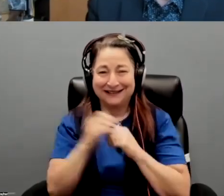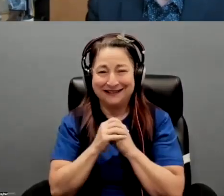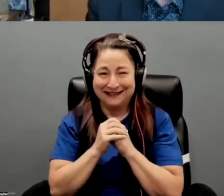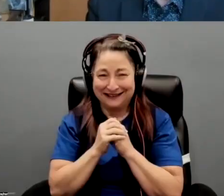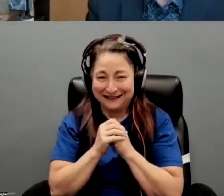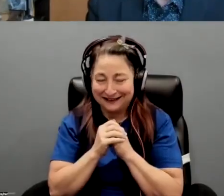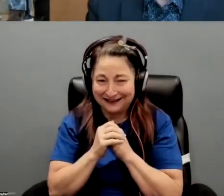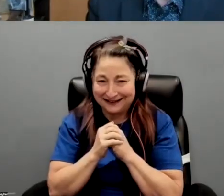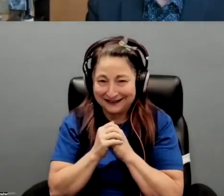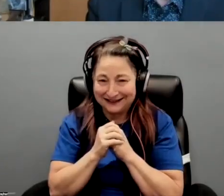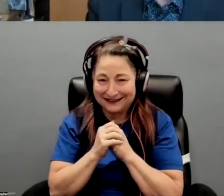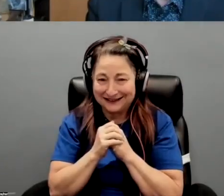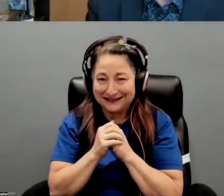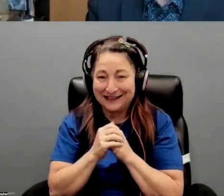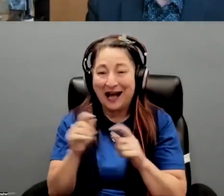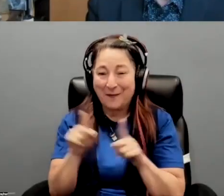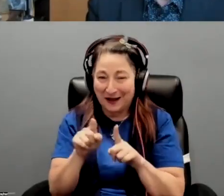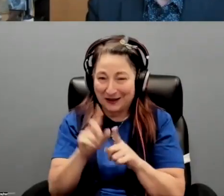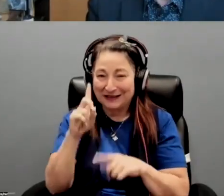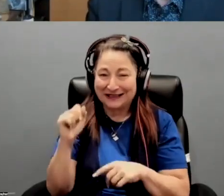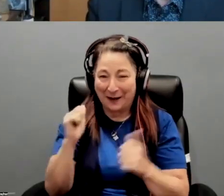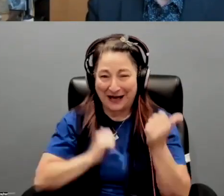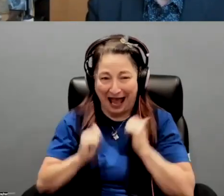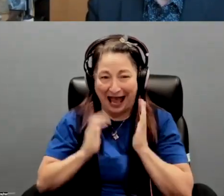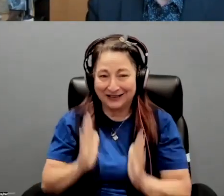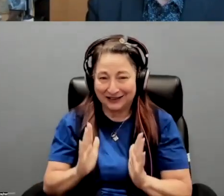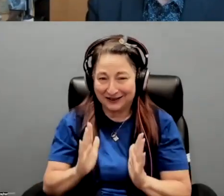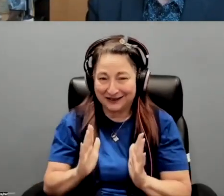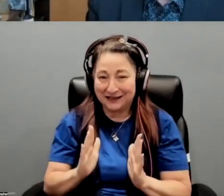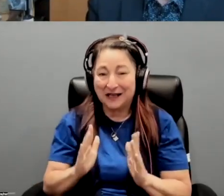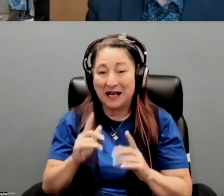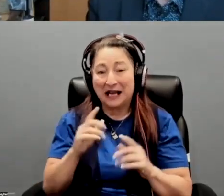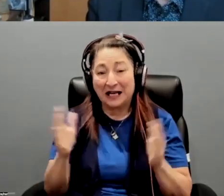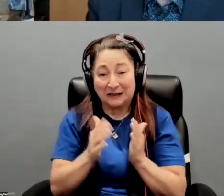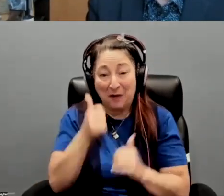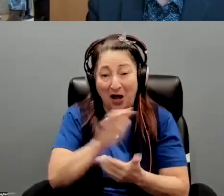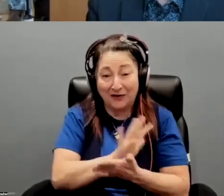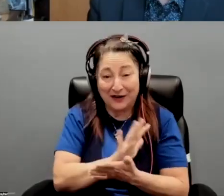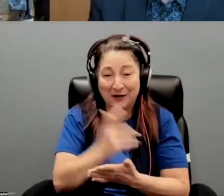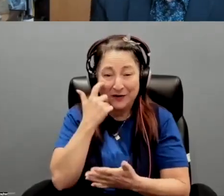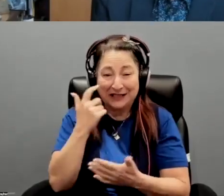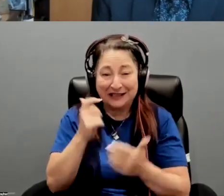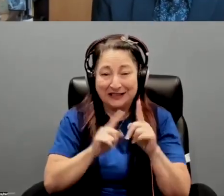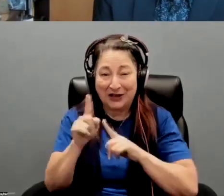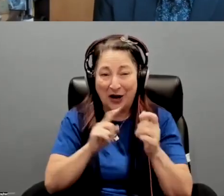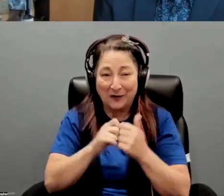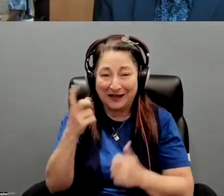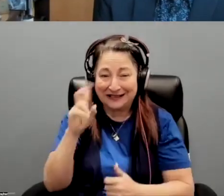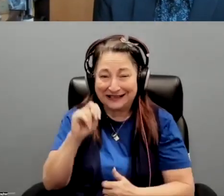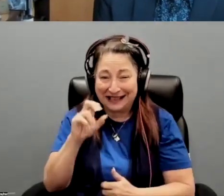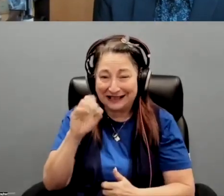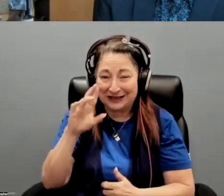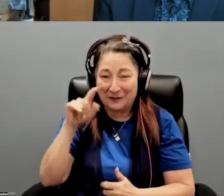So I am also a disabled actor, albeit in a much smaller film. I recently starred with Jean Smart and Kiernan Shipka in a film called